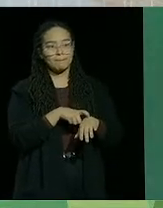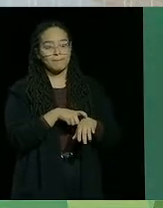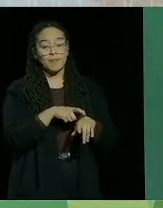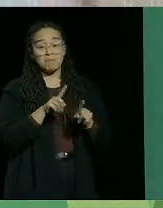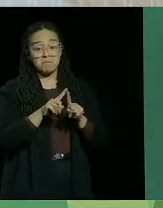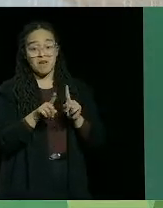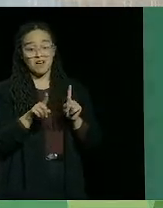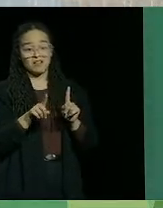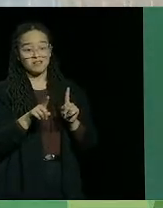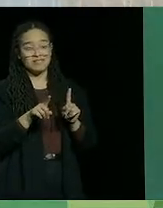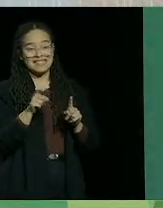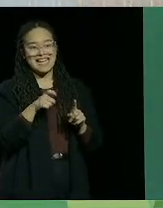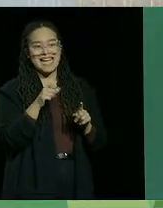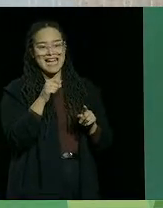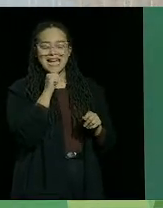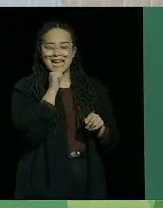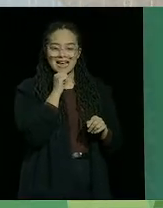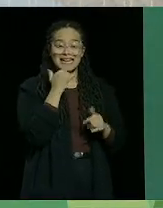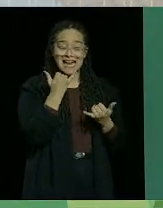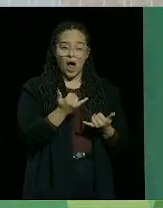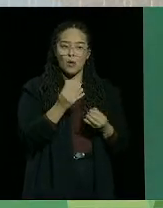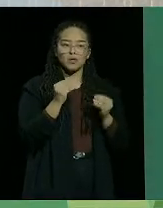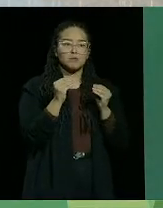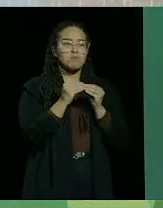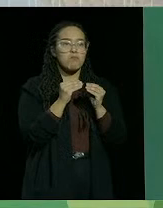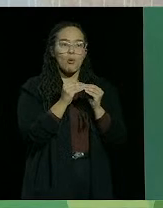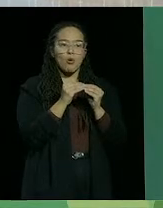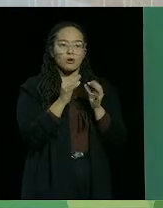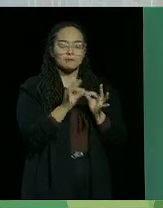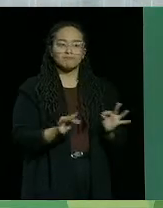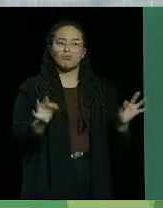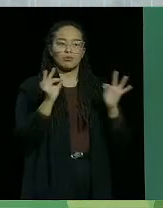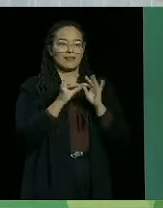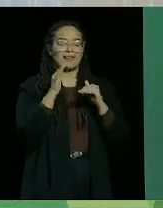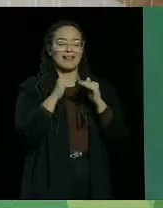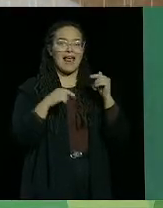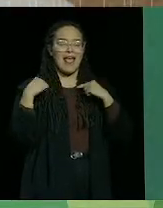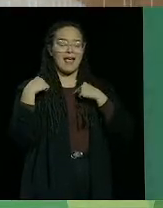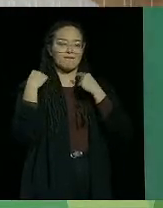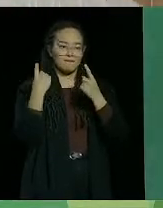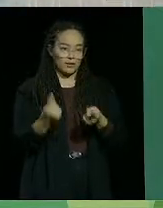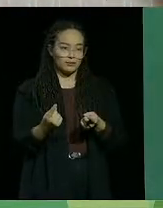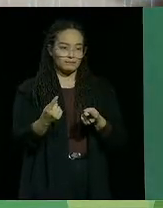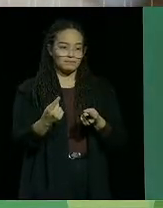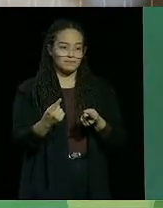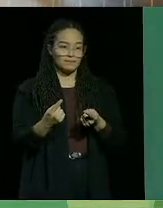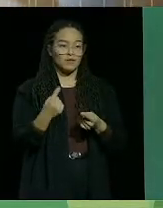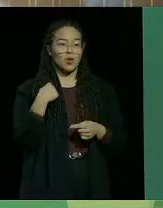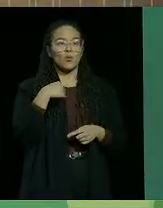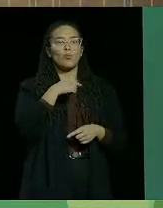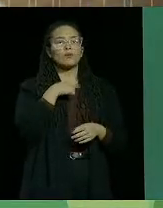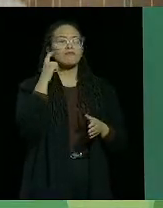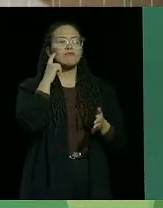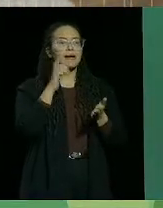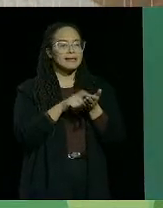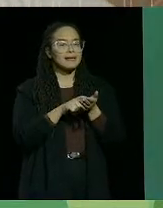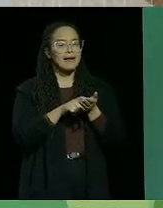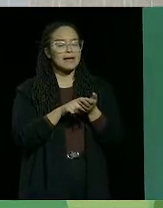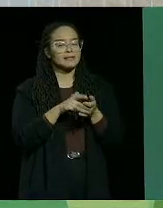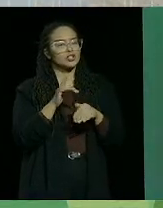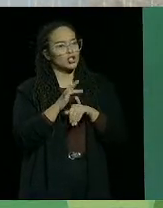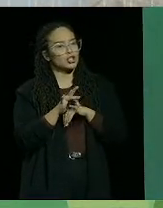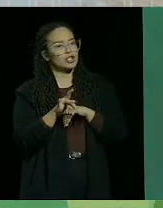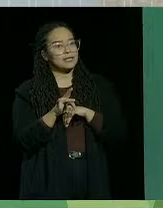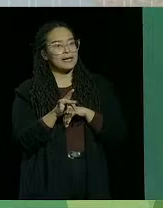time, but now it's more relevant than ever. At Bosch, we have recognized at an early